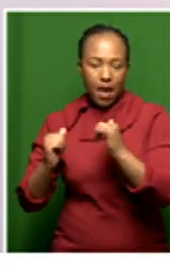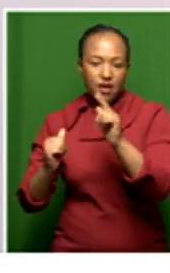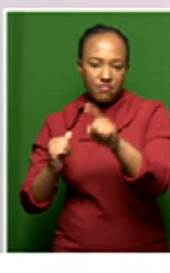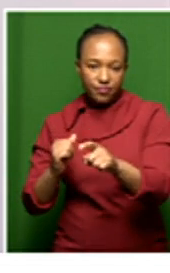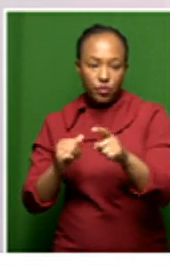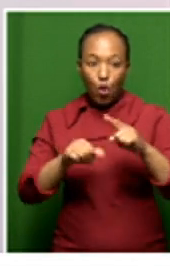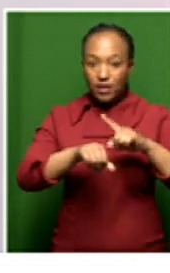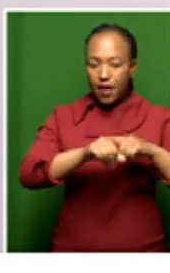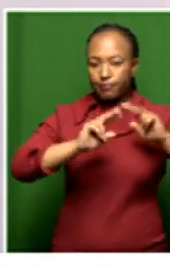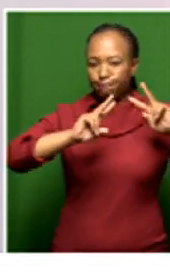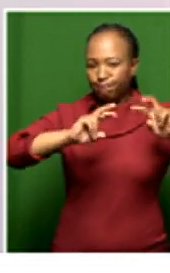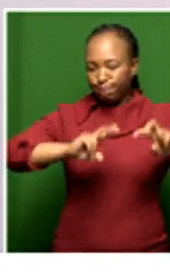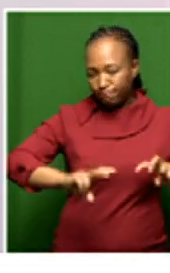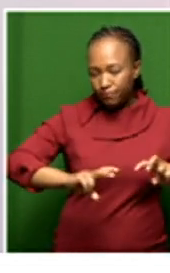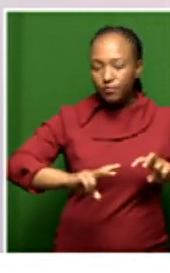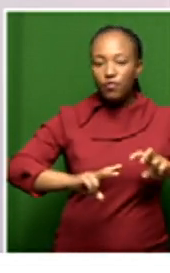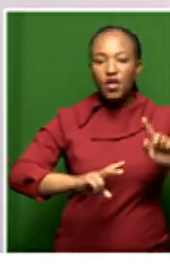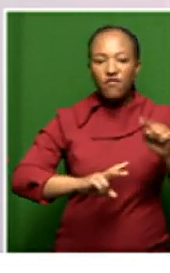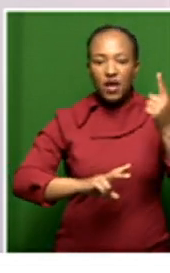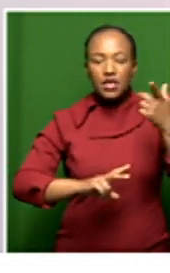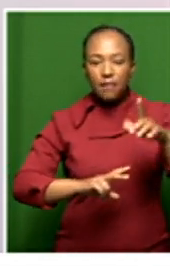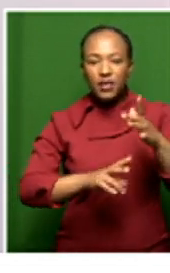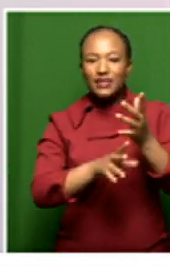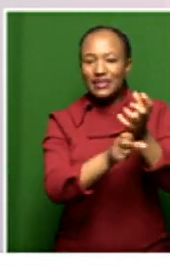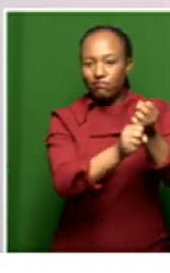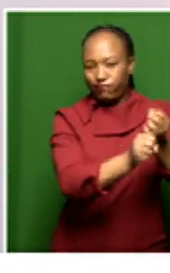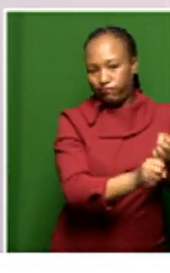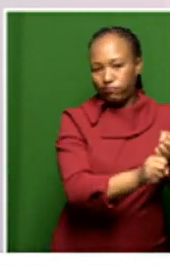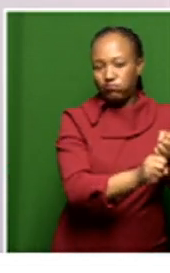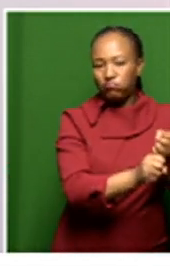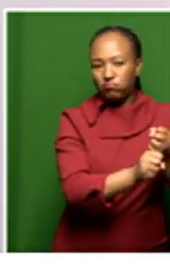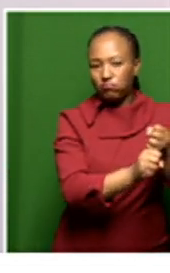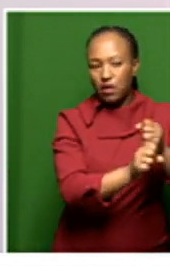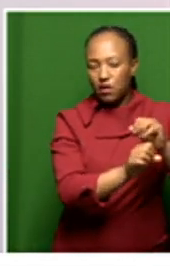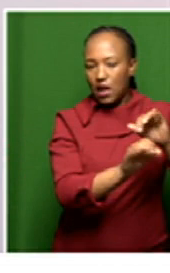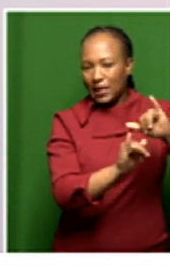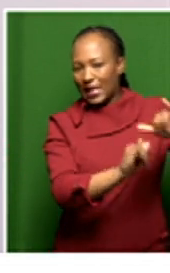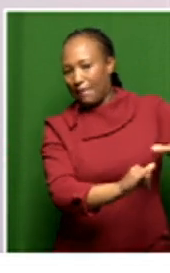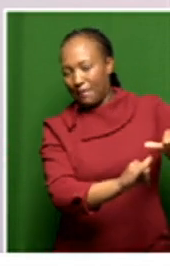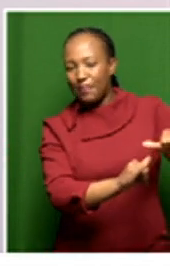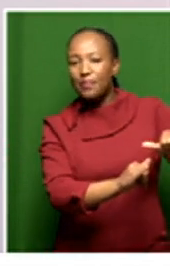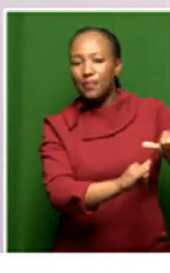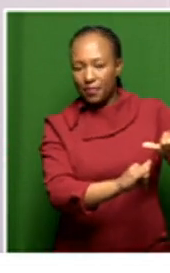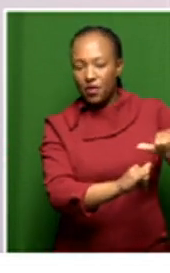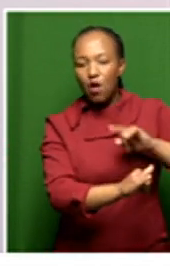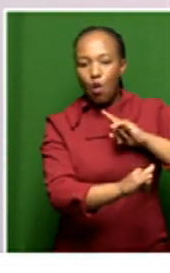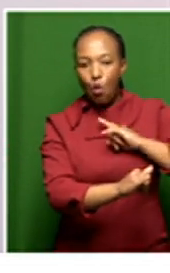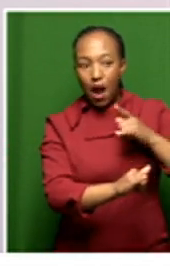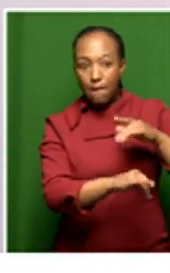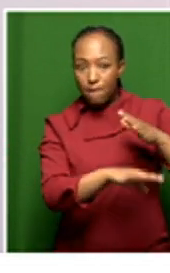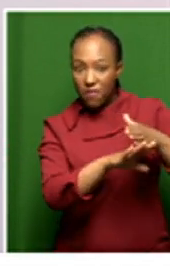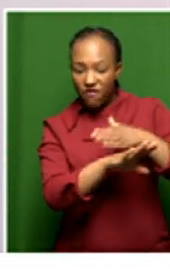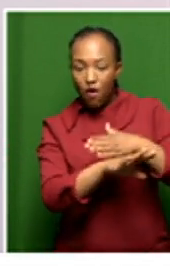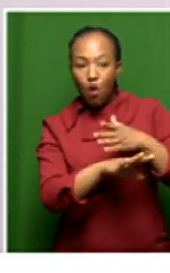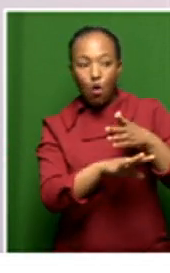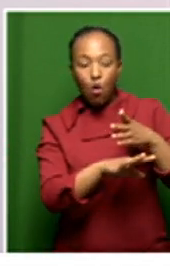their investigation, first thing they need to quarantine that product so that it doesn't when it leaves the production, it goes